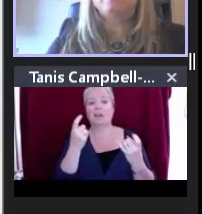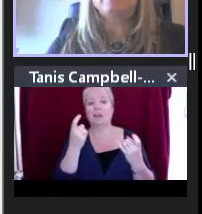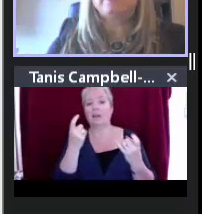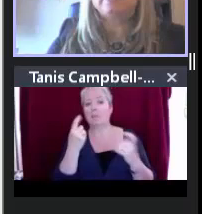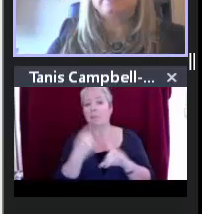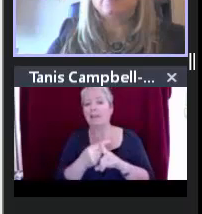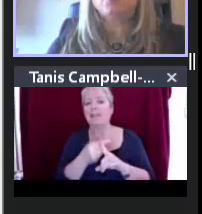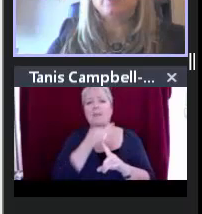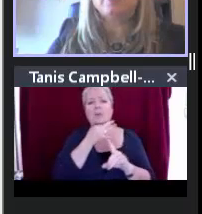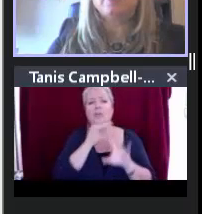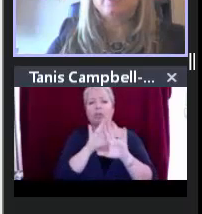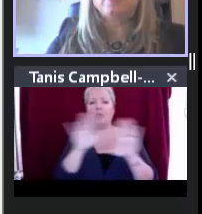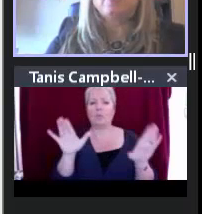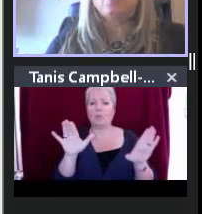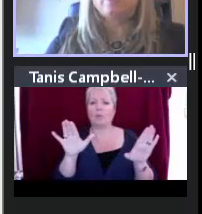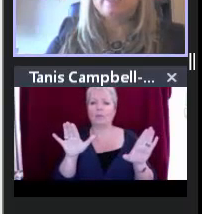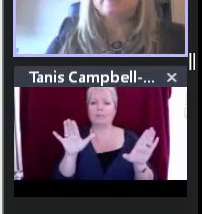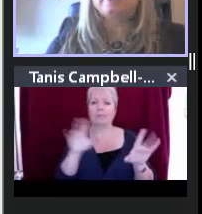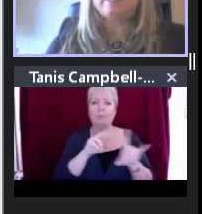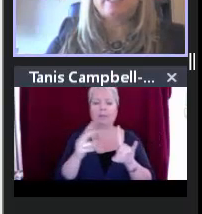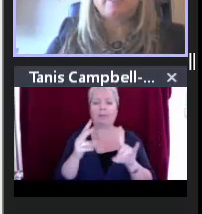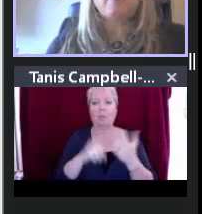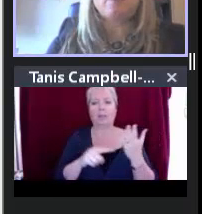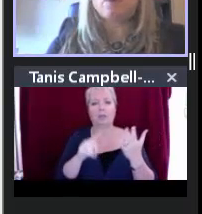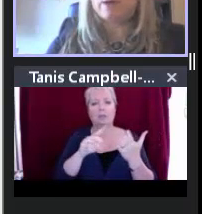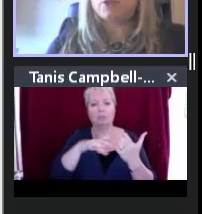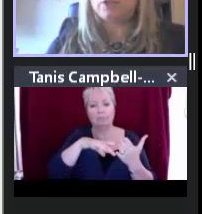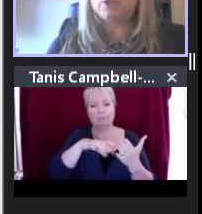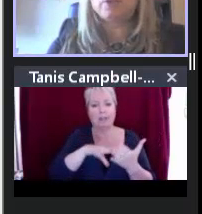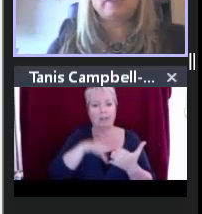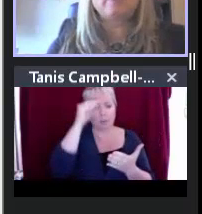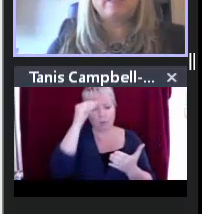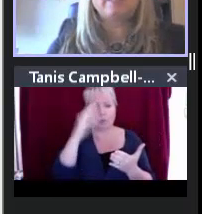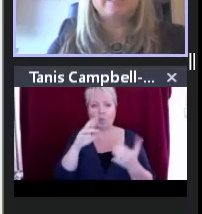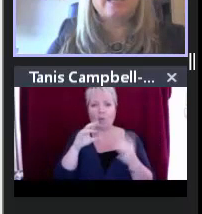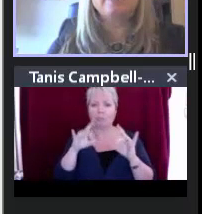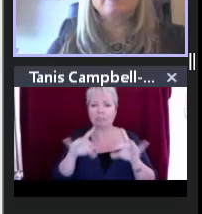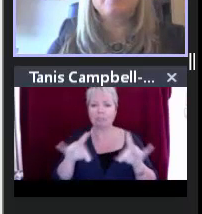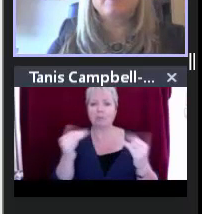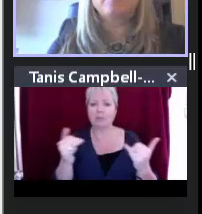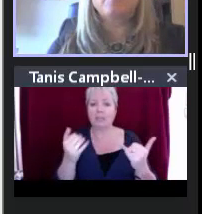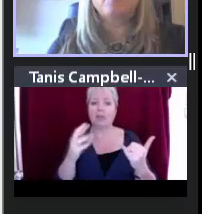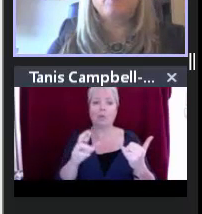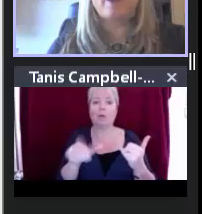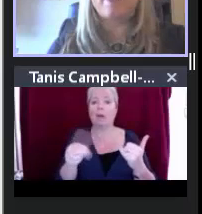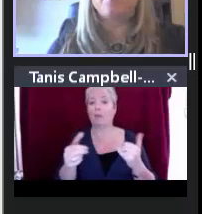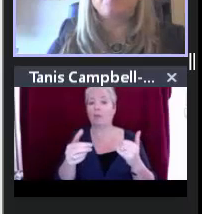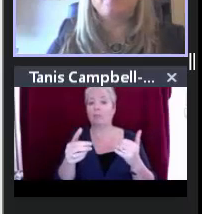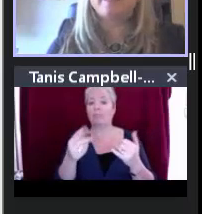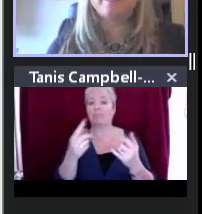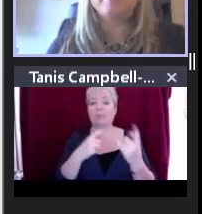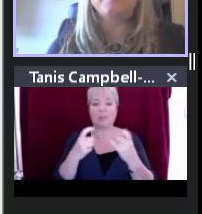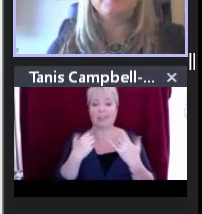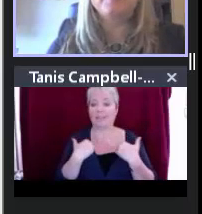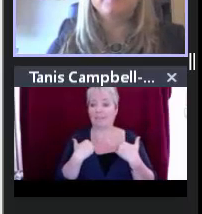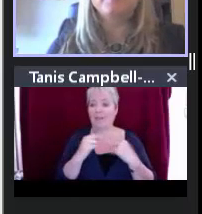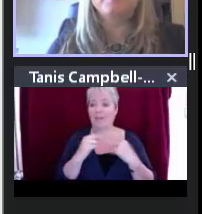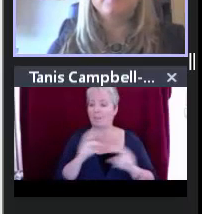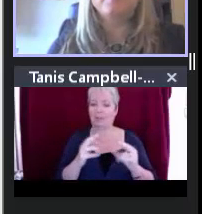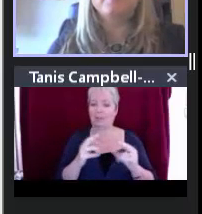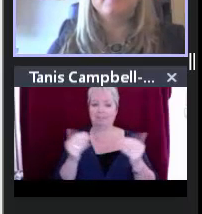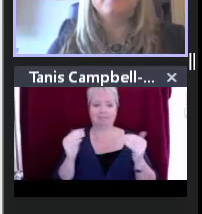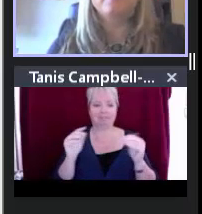away from today's session? Or like I say, any questions you still would like to ask? We're at the ready.